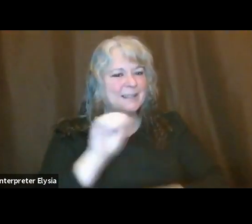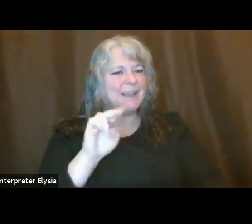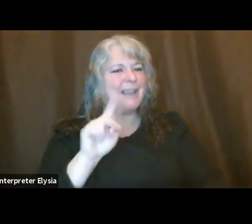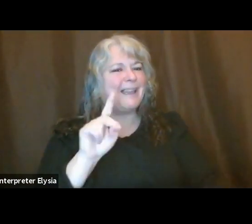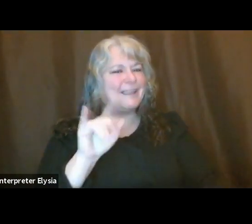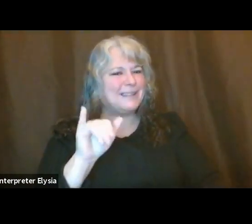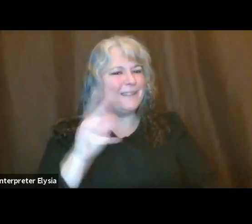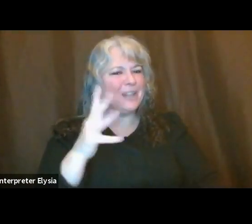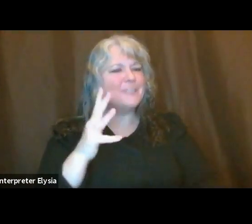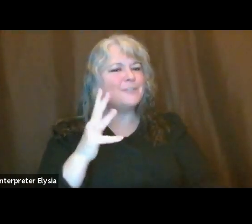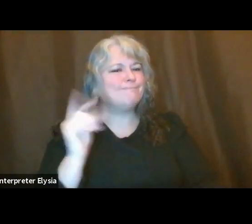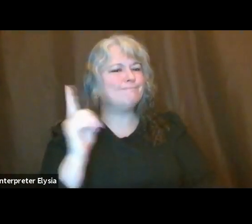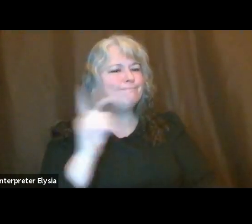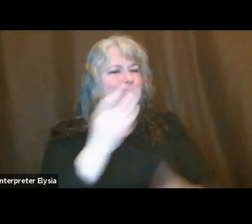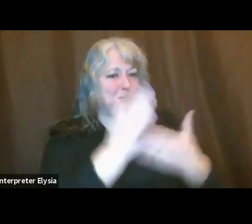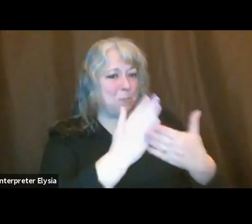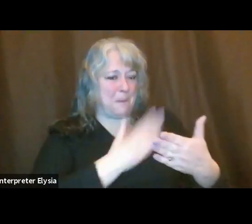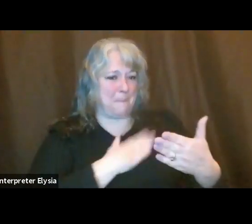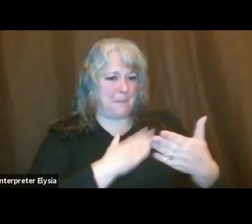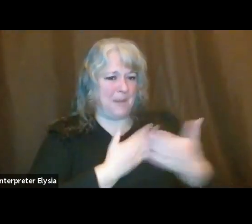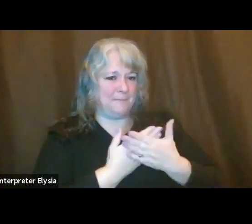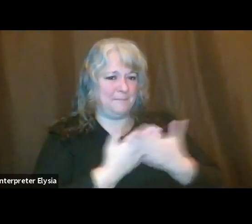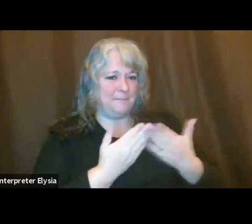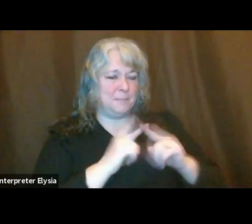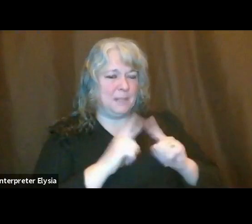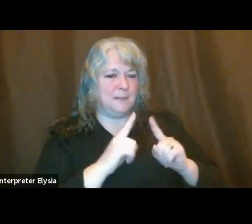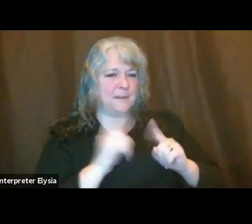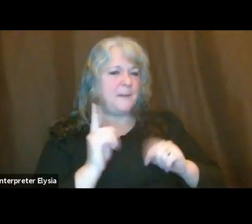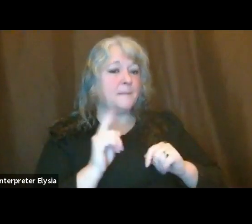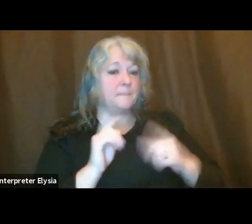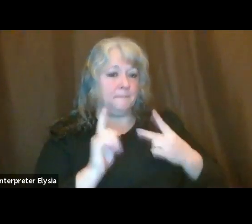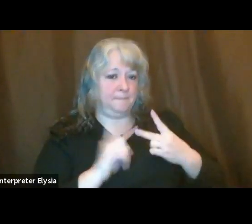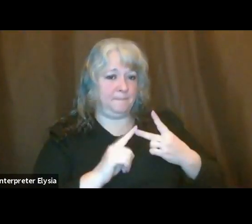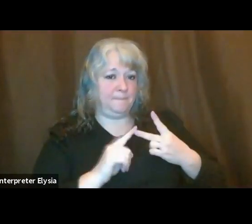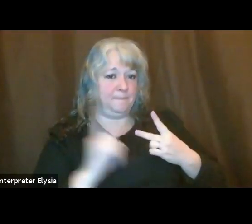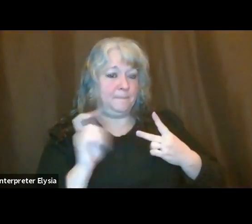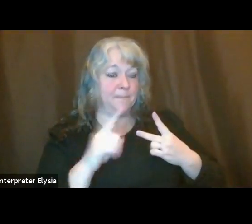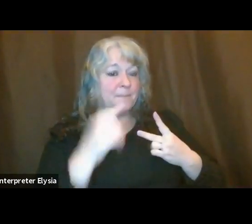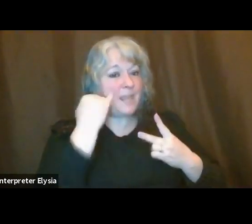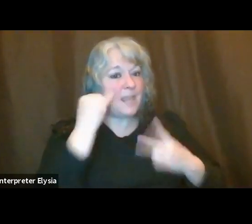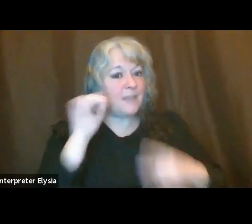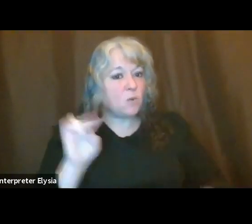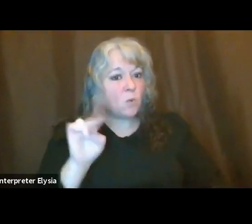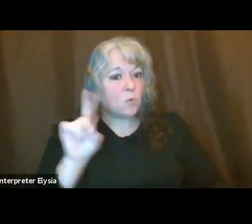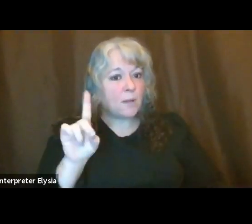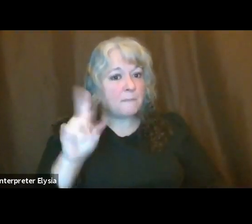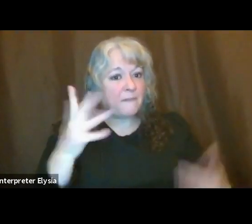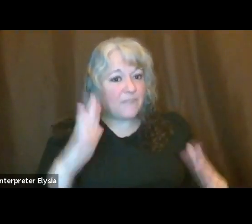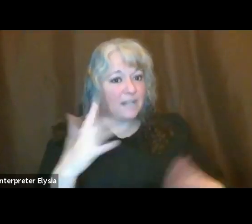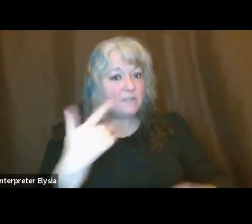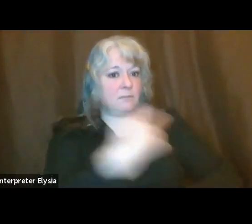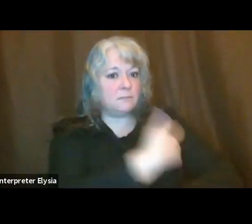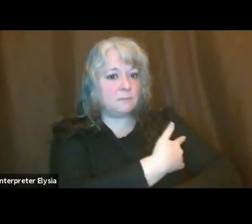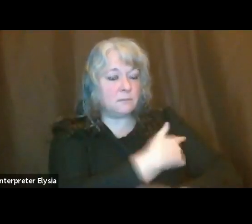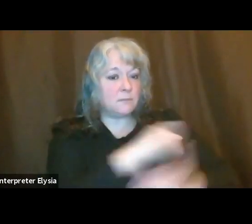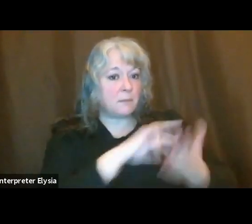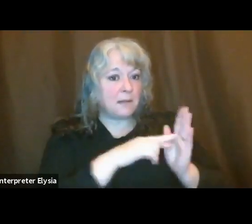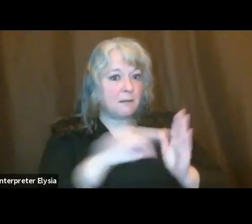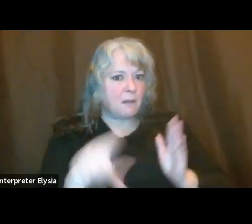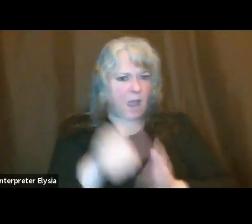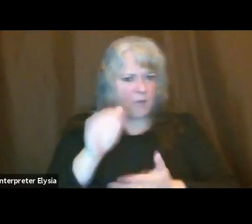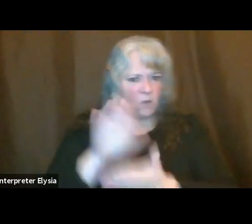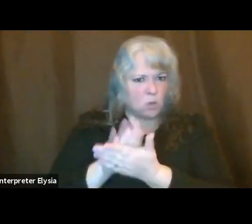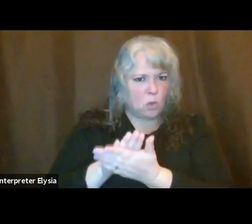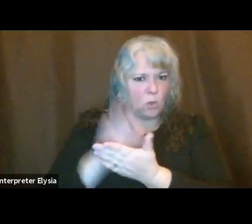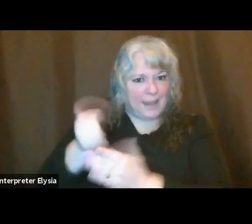there. So if Notre Dame is able to get this vaccine, does that mean other schools can go out and on their own? I mean, is this